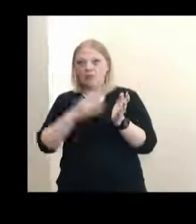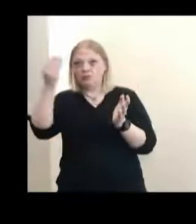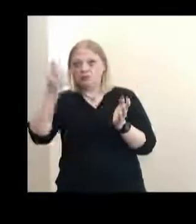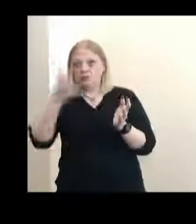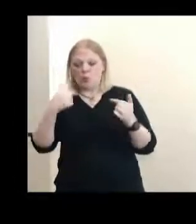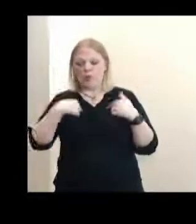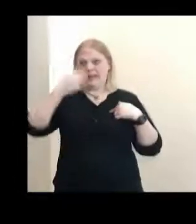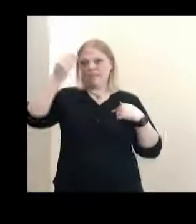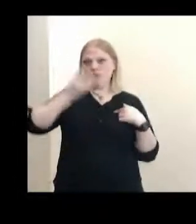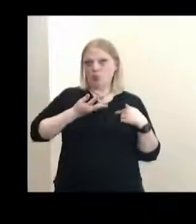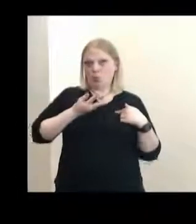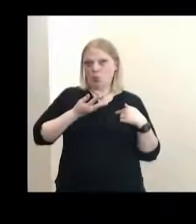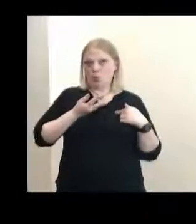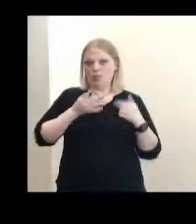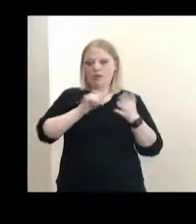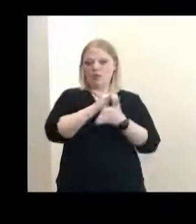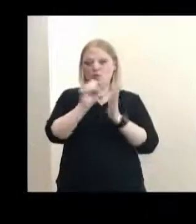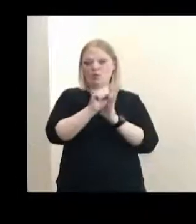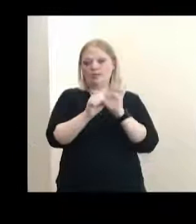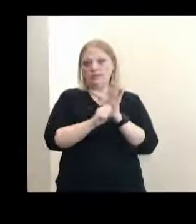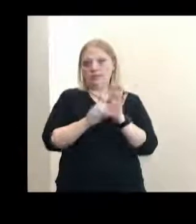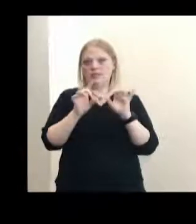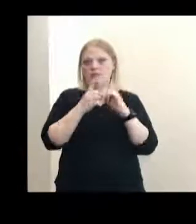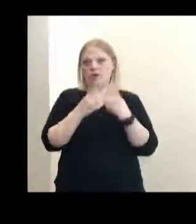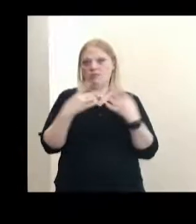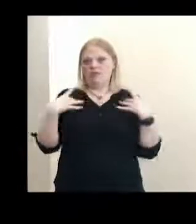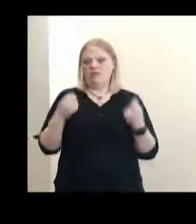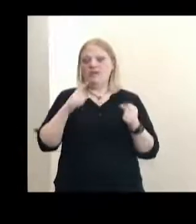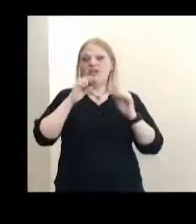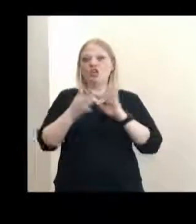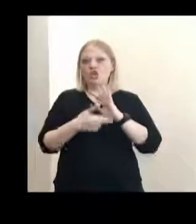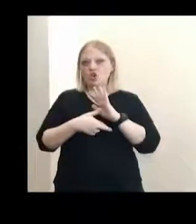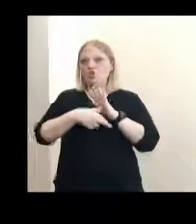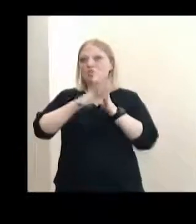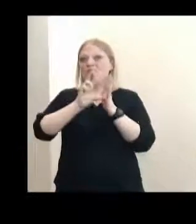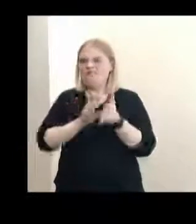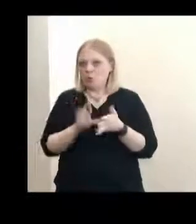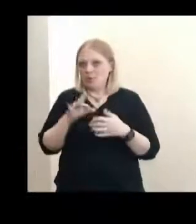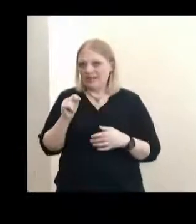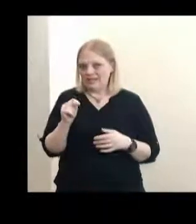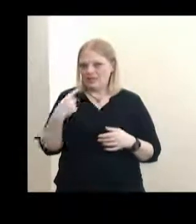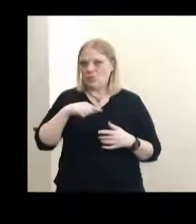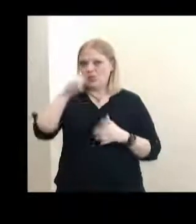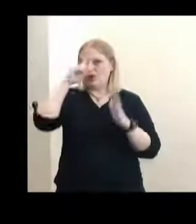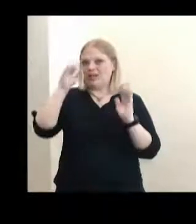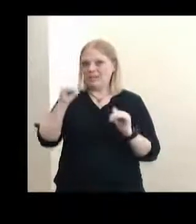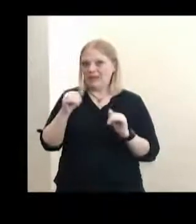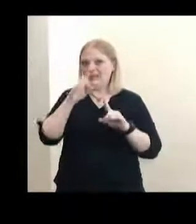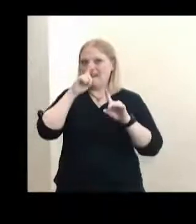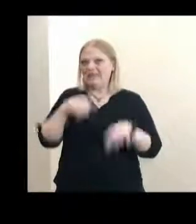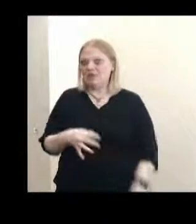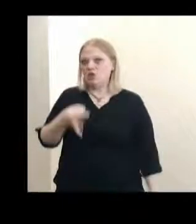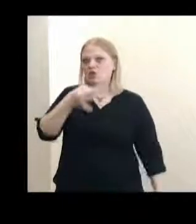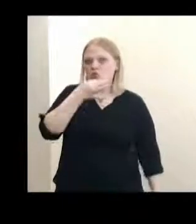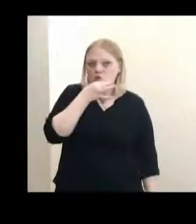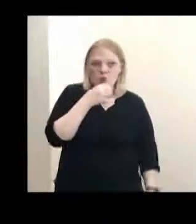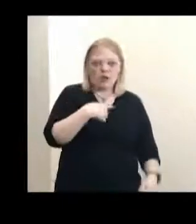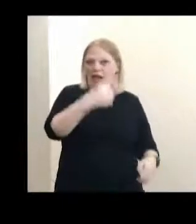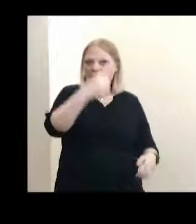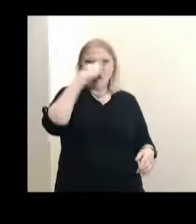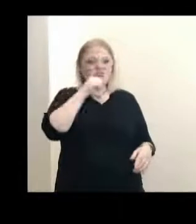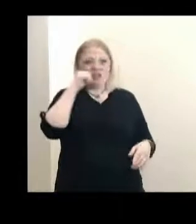told, that the New York State Department of Health is reviewing this, and we are expecting an answer soon. I thought it might come